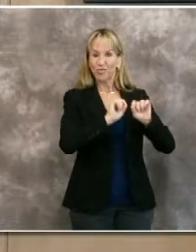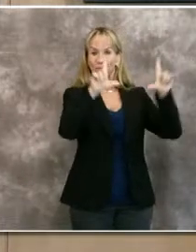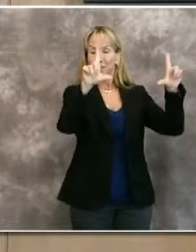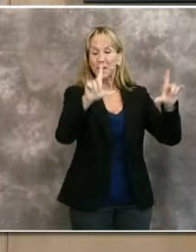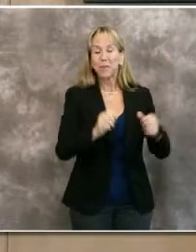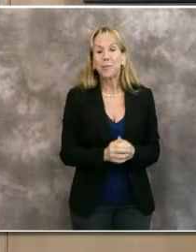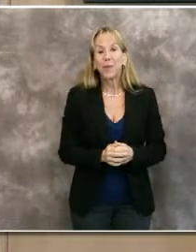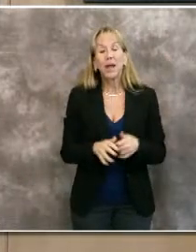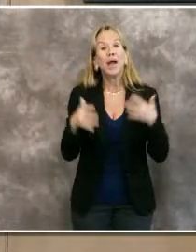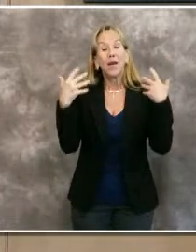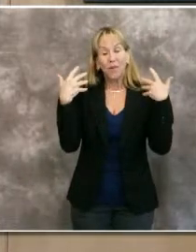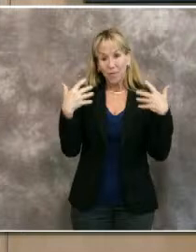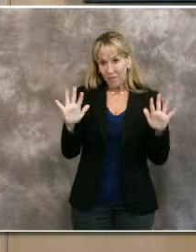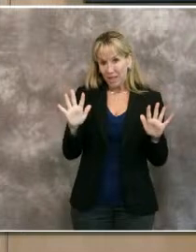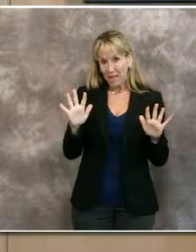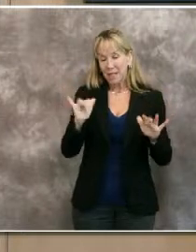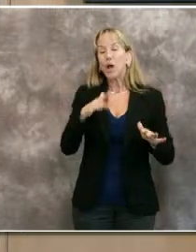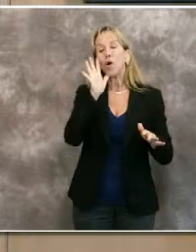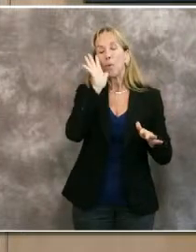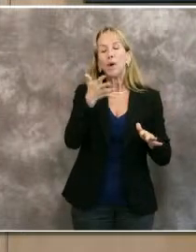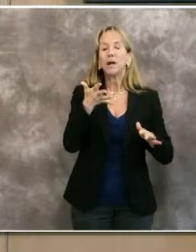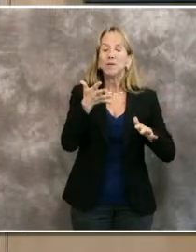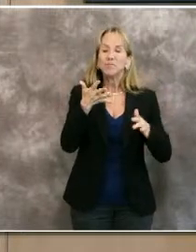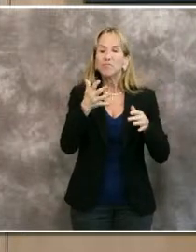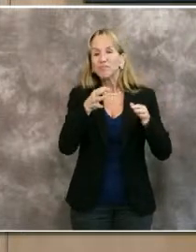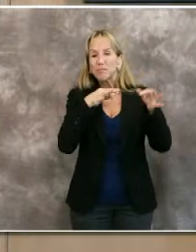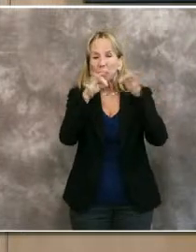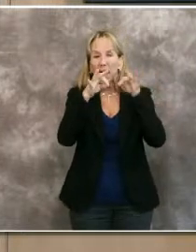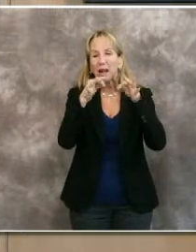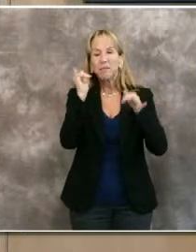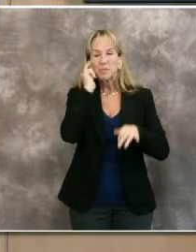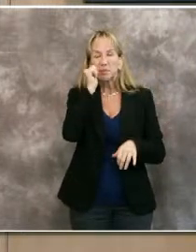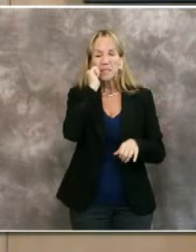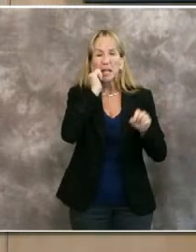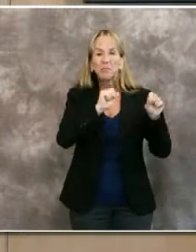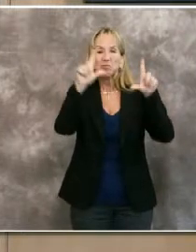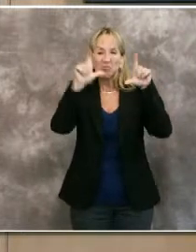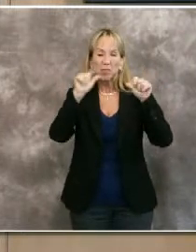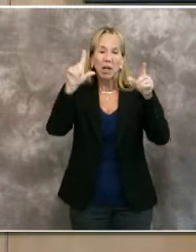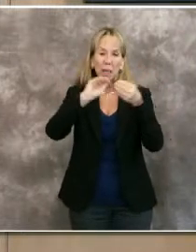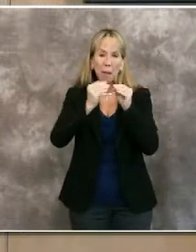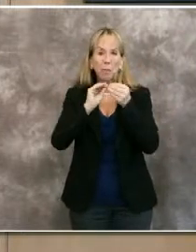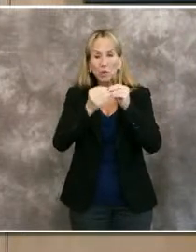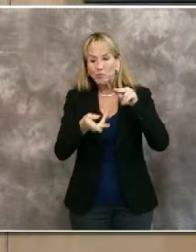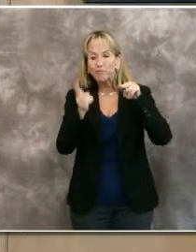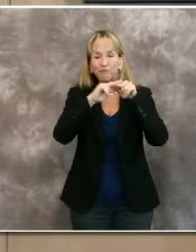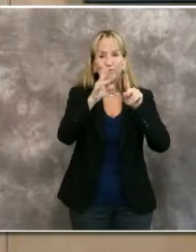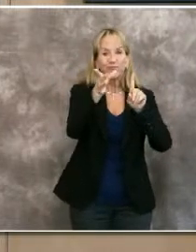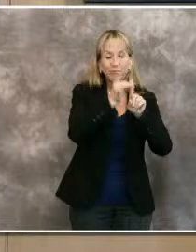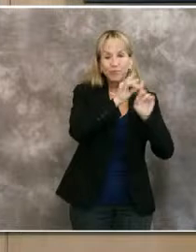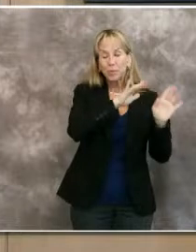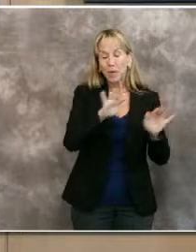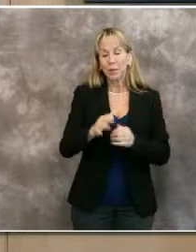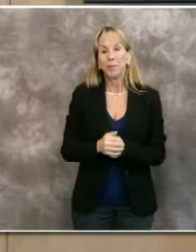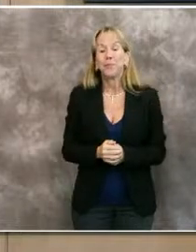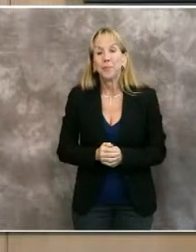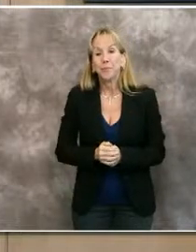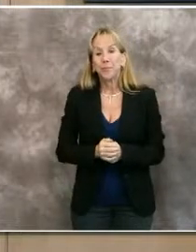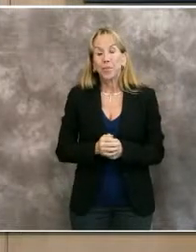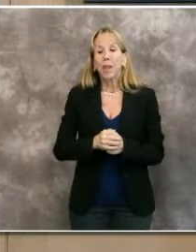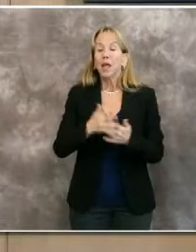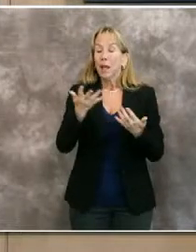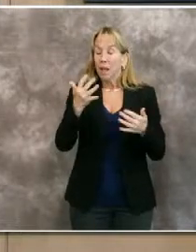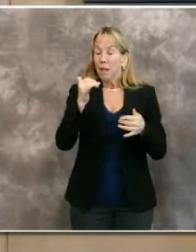out with an update on our numbers before we go to questions and answer. Over the last few weeks, we've seen our county slowly